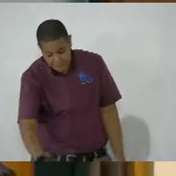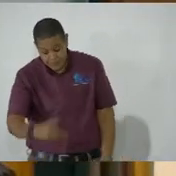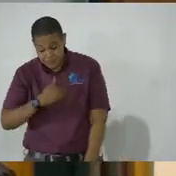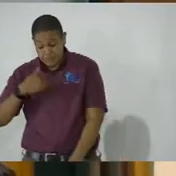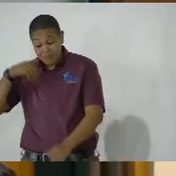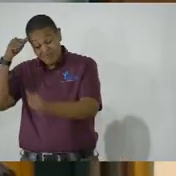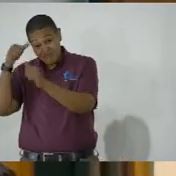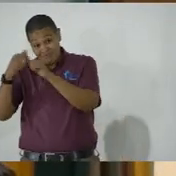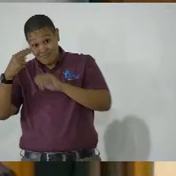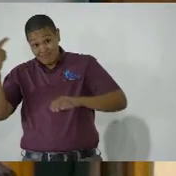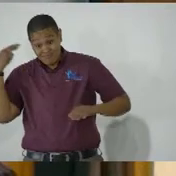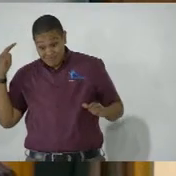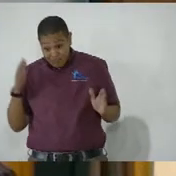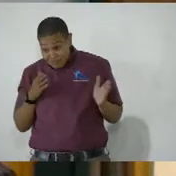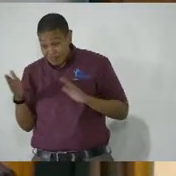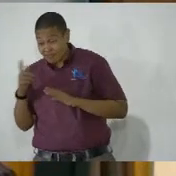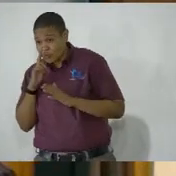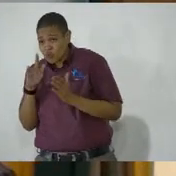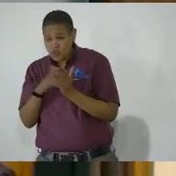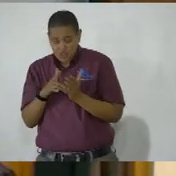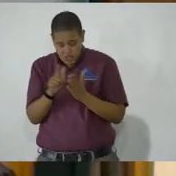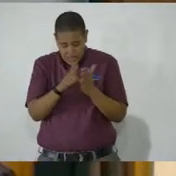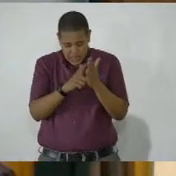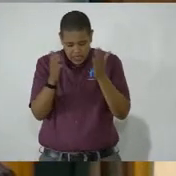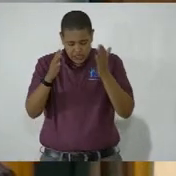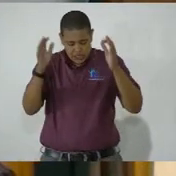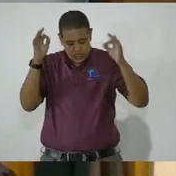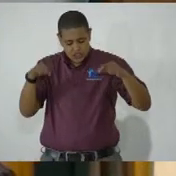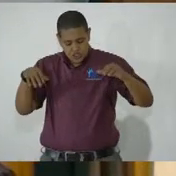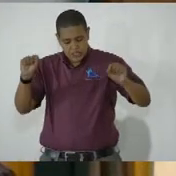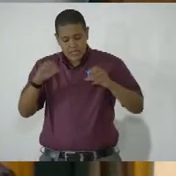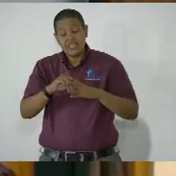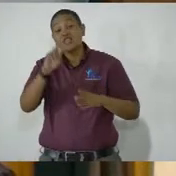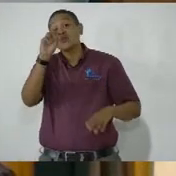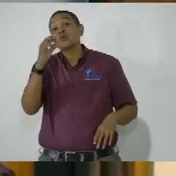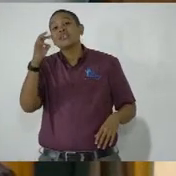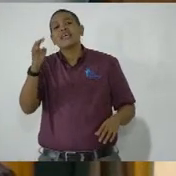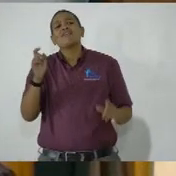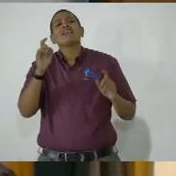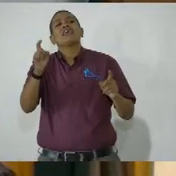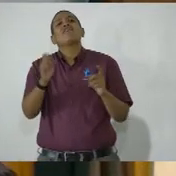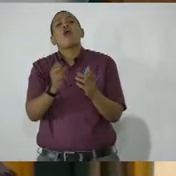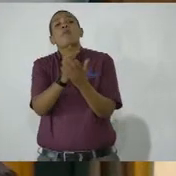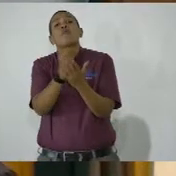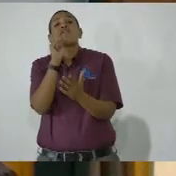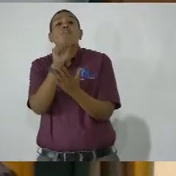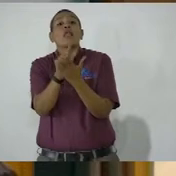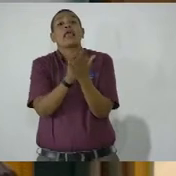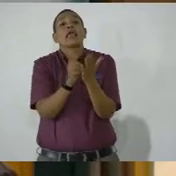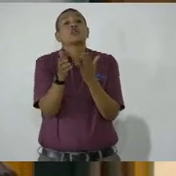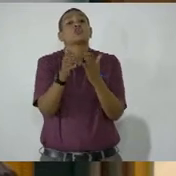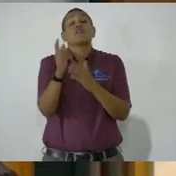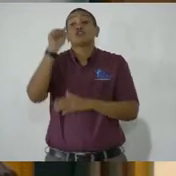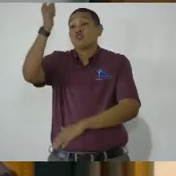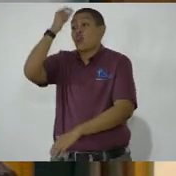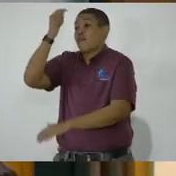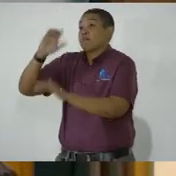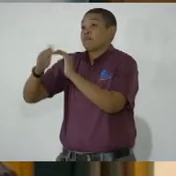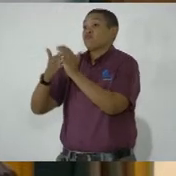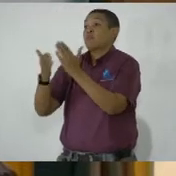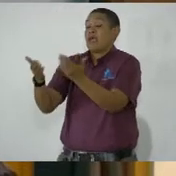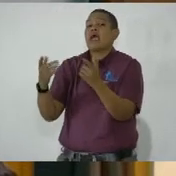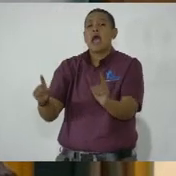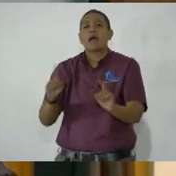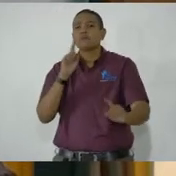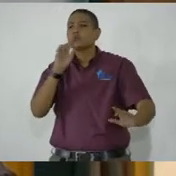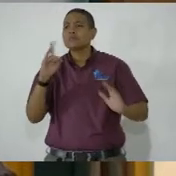legal services follows a cabinet decision in 2017 giving approval for legal services to the Government of Jamaica to